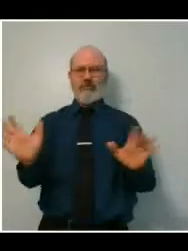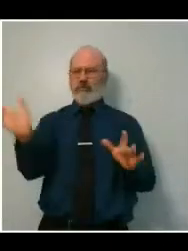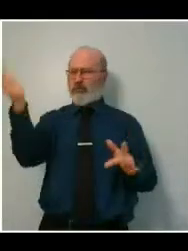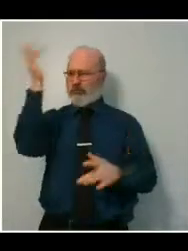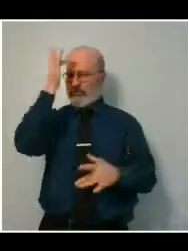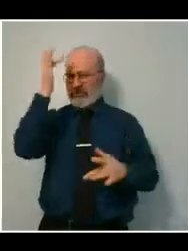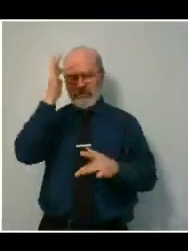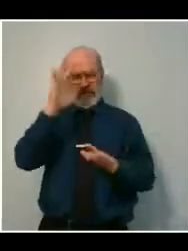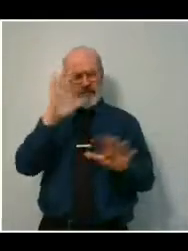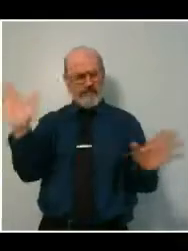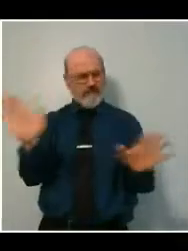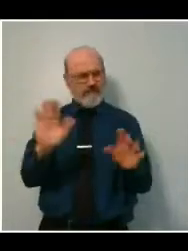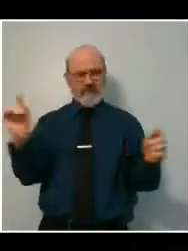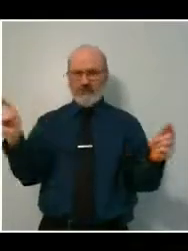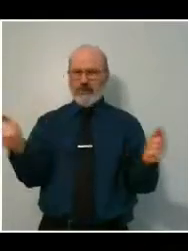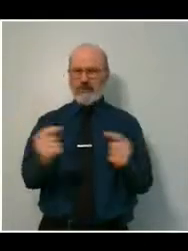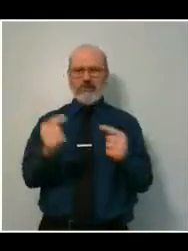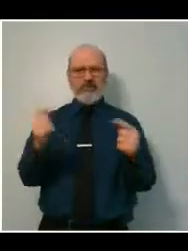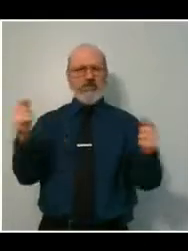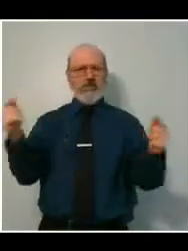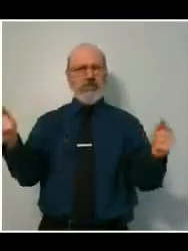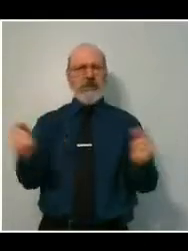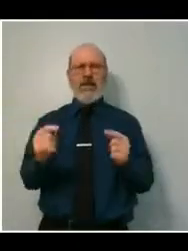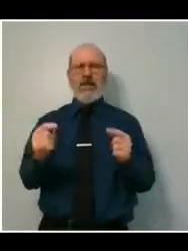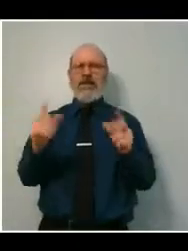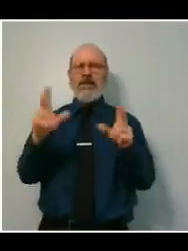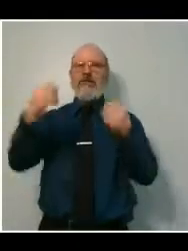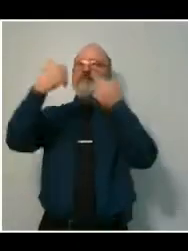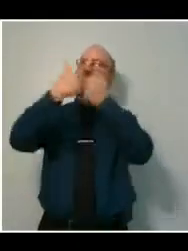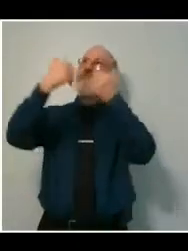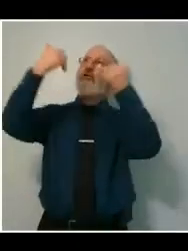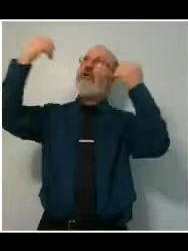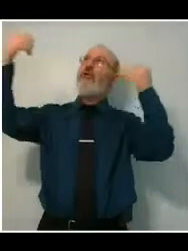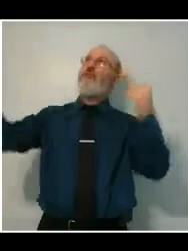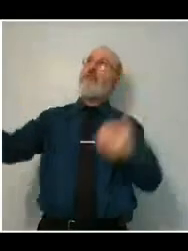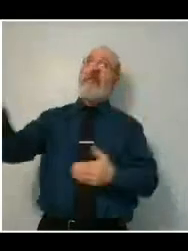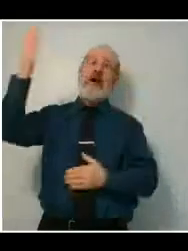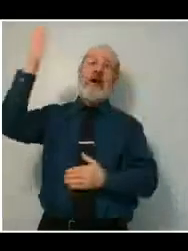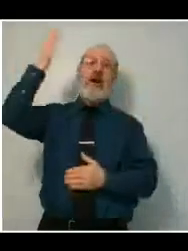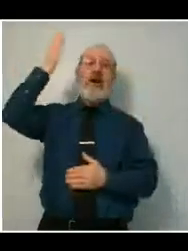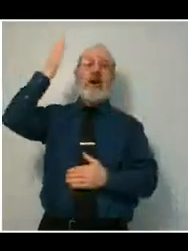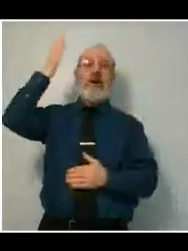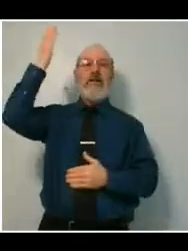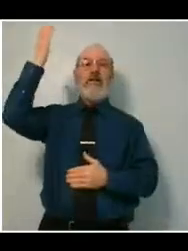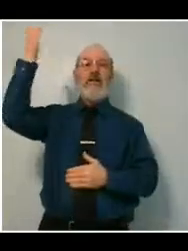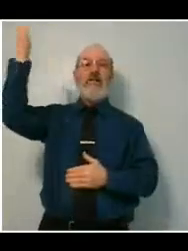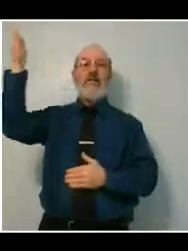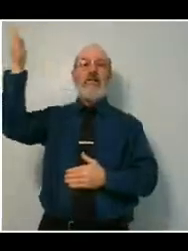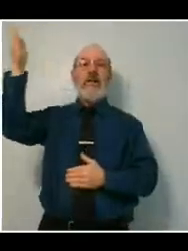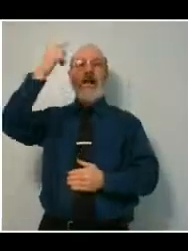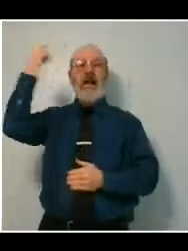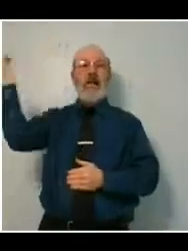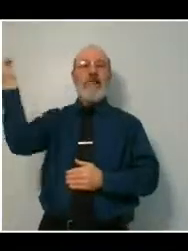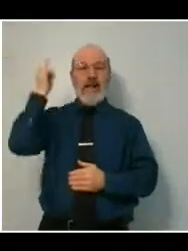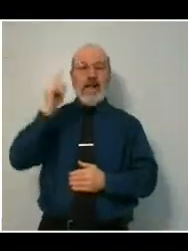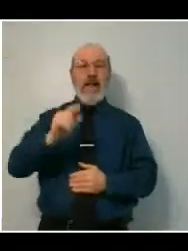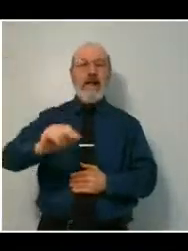more sickness, no pain, no more parting over there.